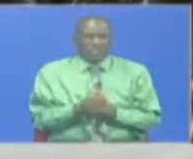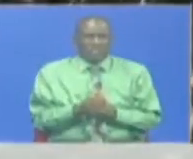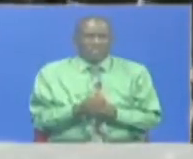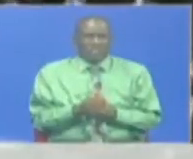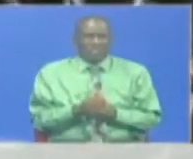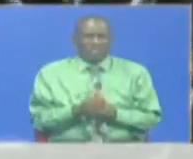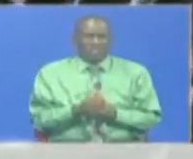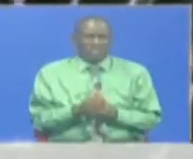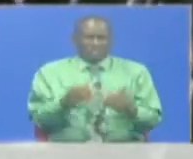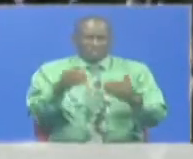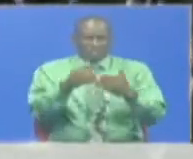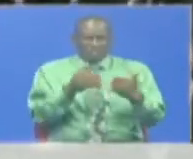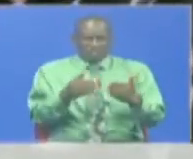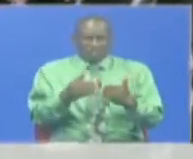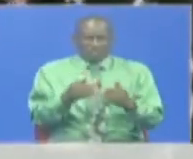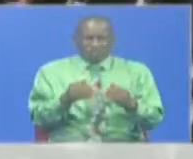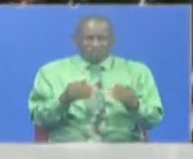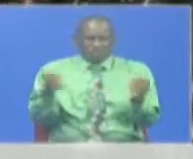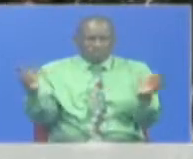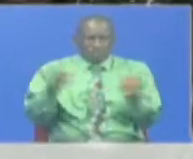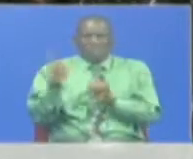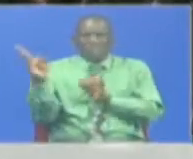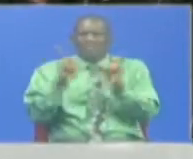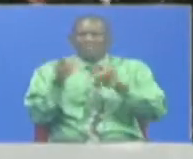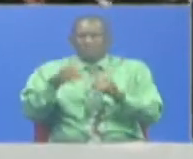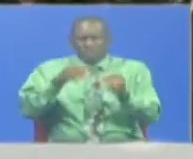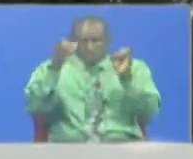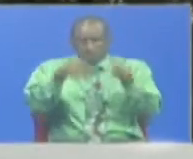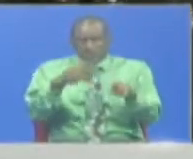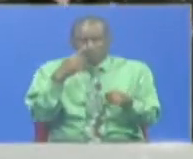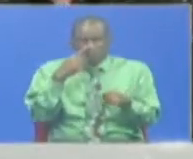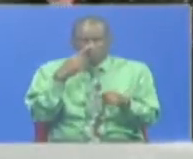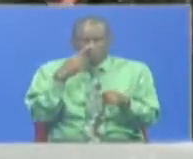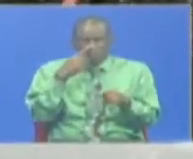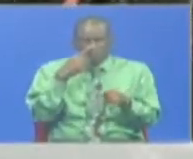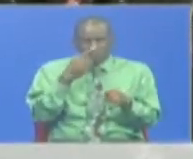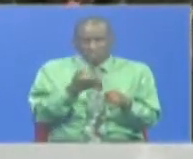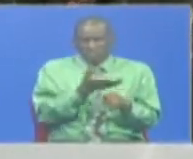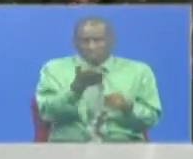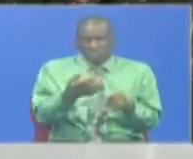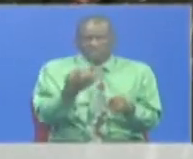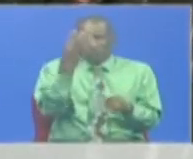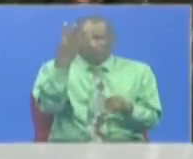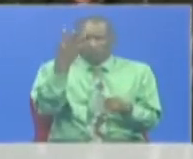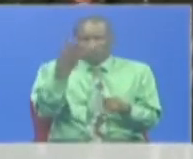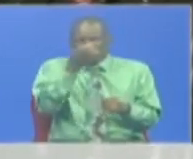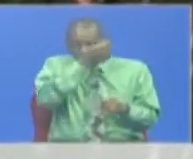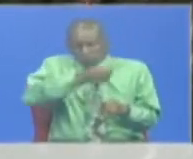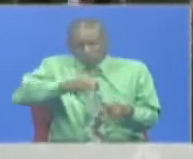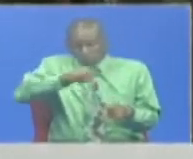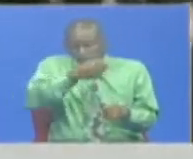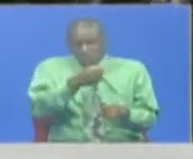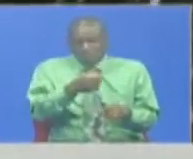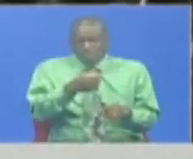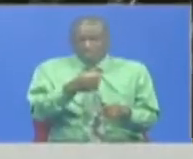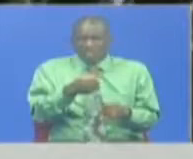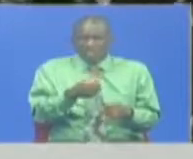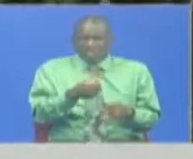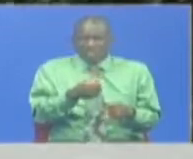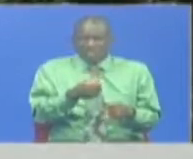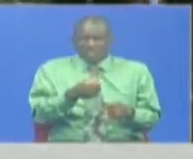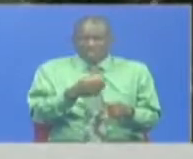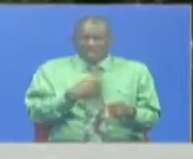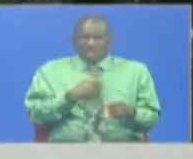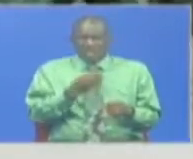Right before making that short journey to their new home, Neda Sowit, Bawa, El Chirai and Loisaba get a snack to calm them down